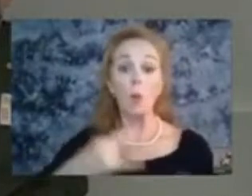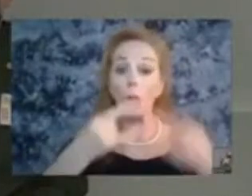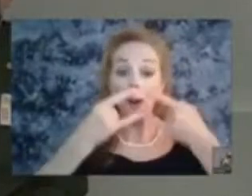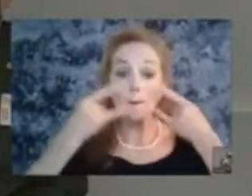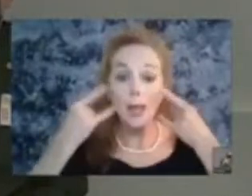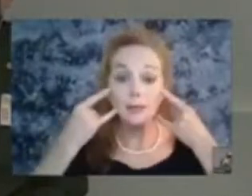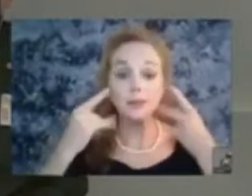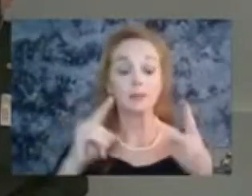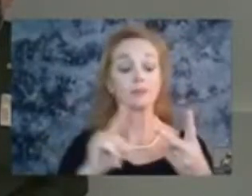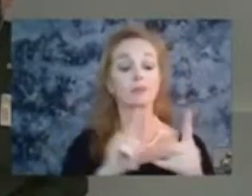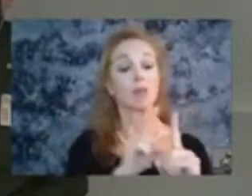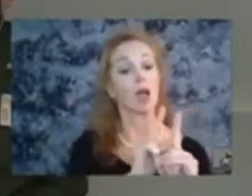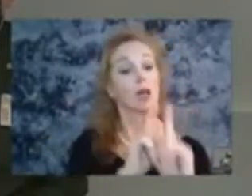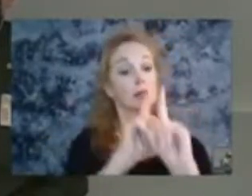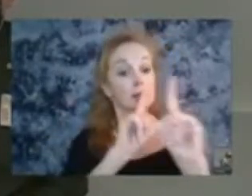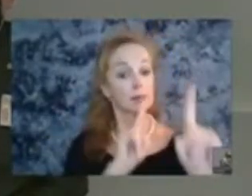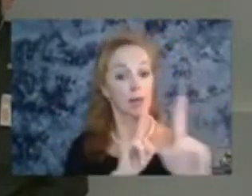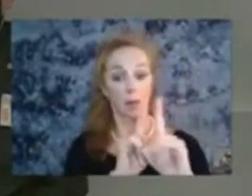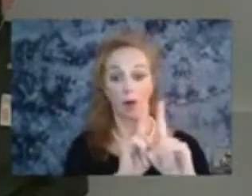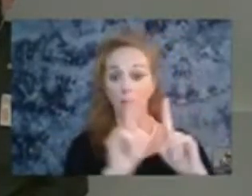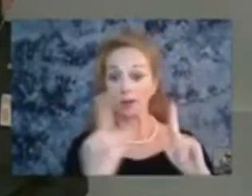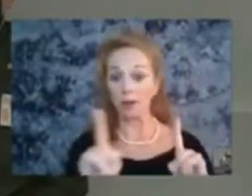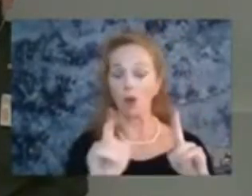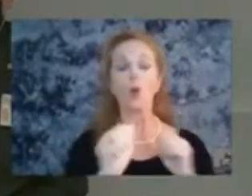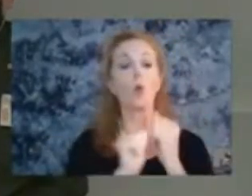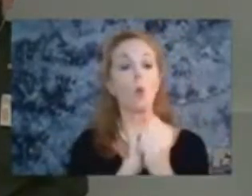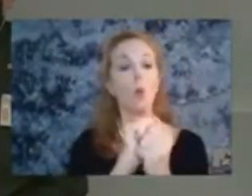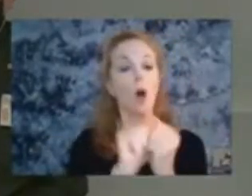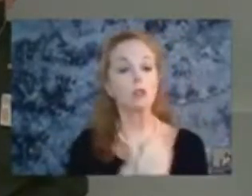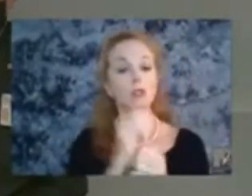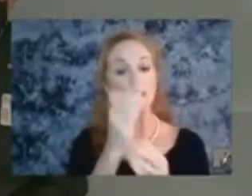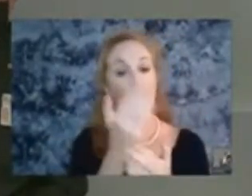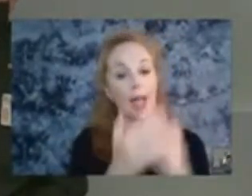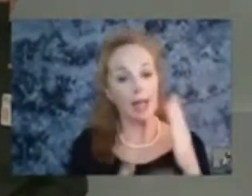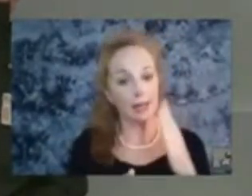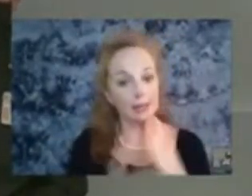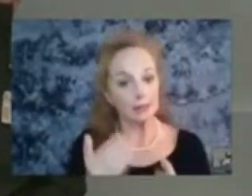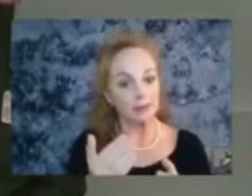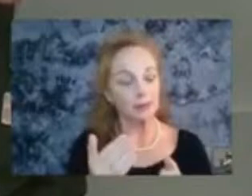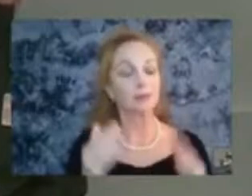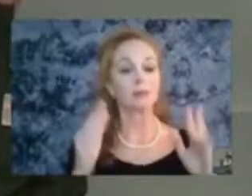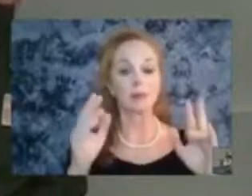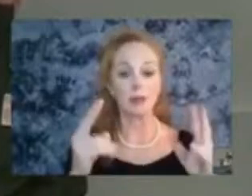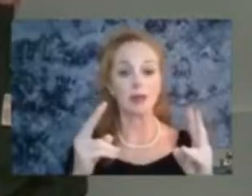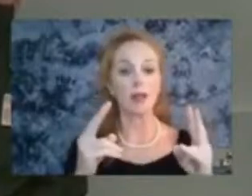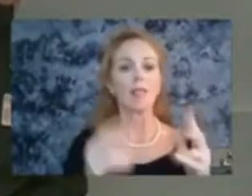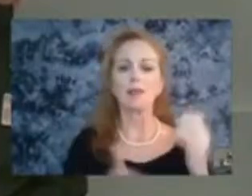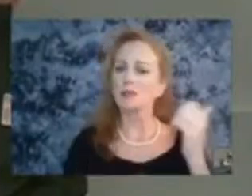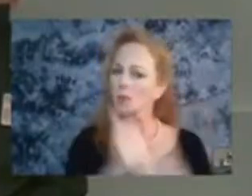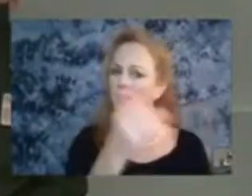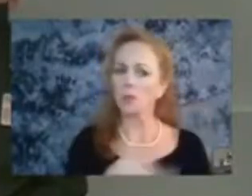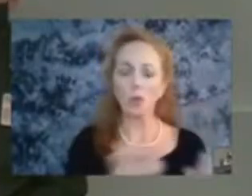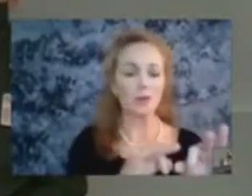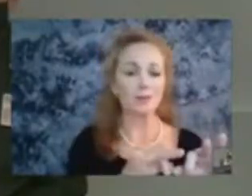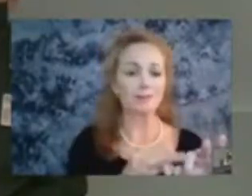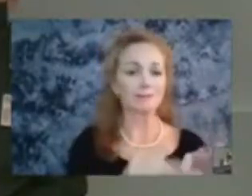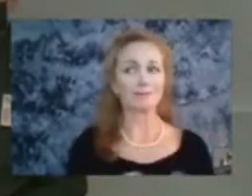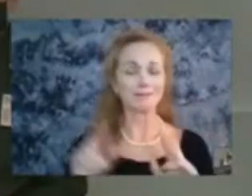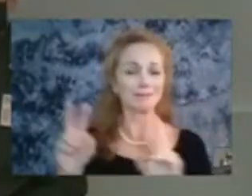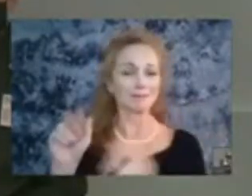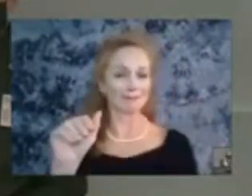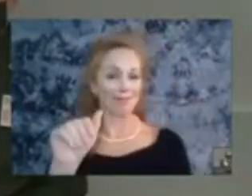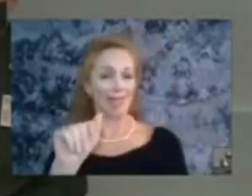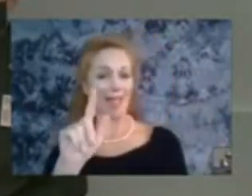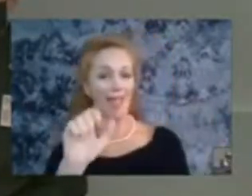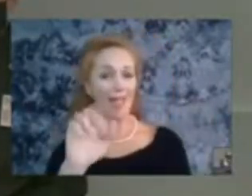quality of a building is not the high contributing factor to viral spread in a school, or